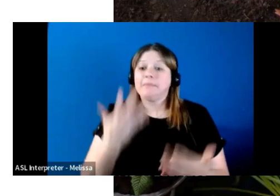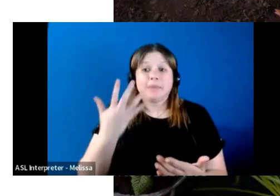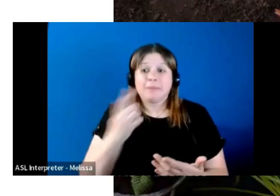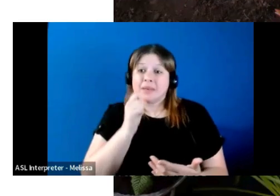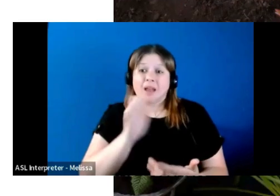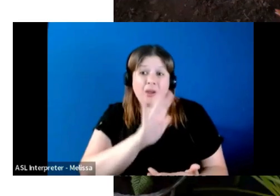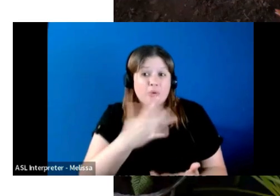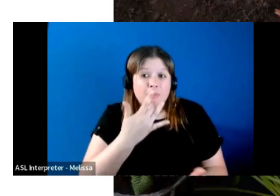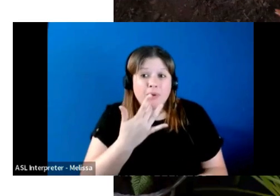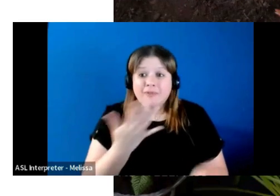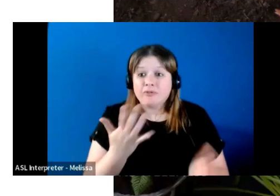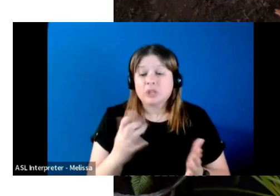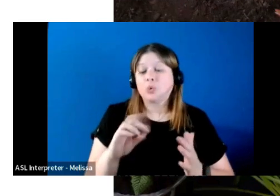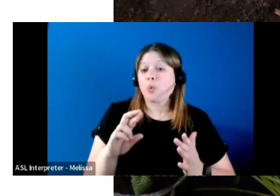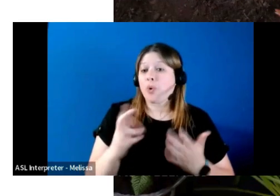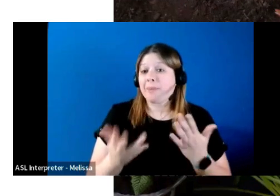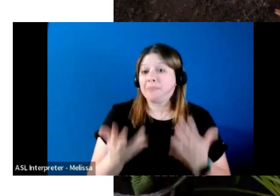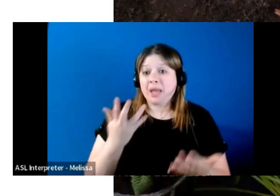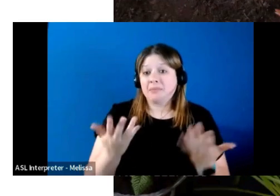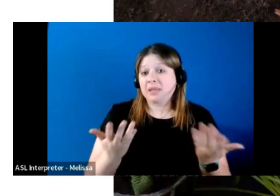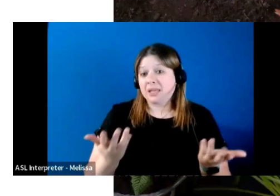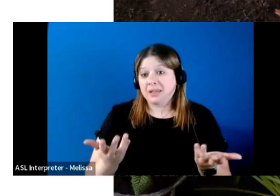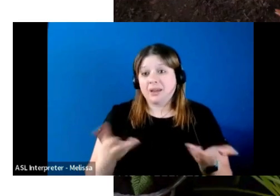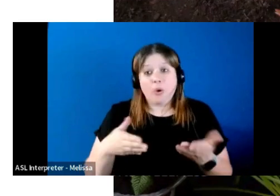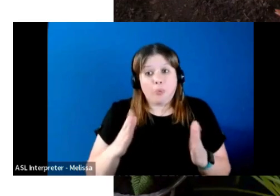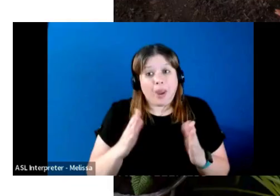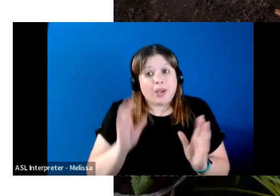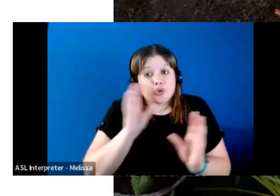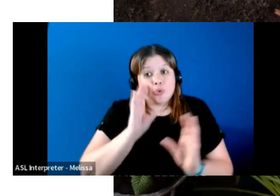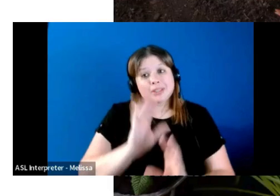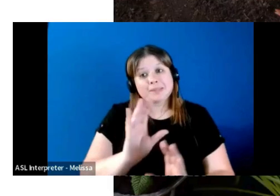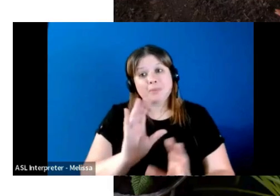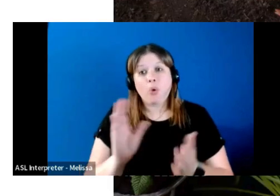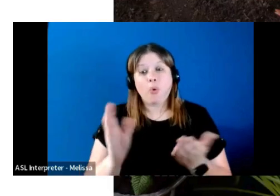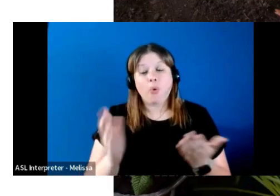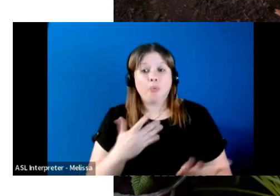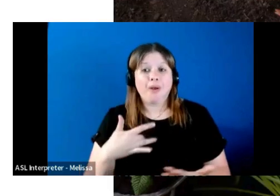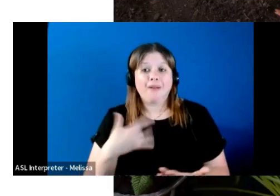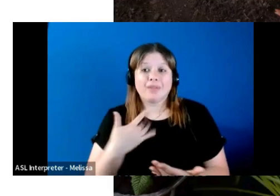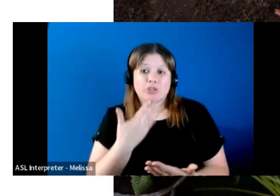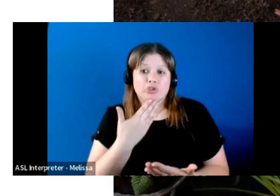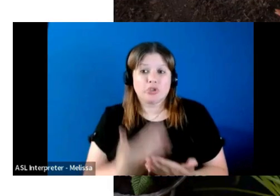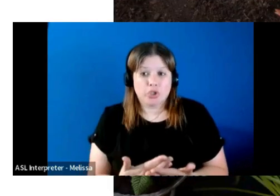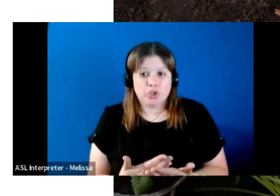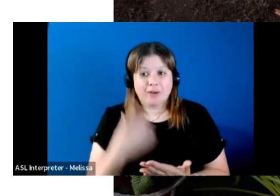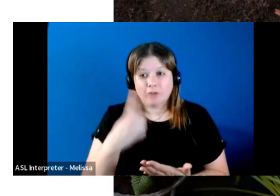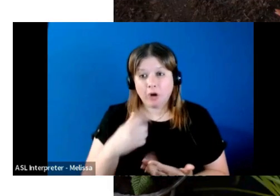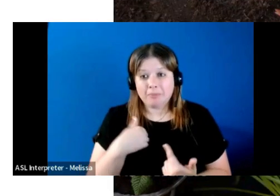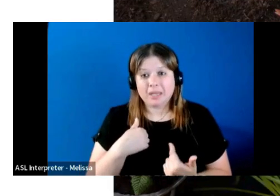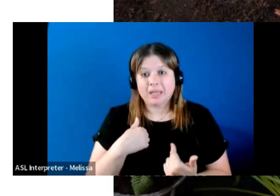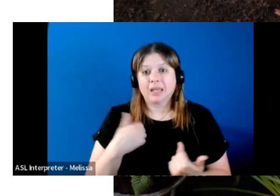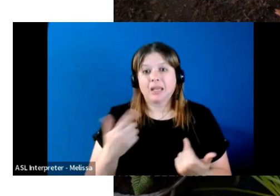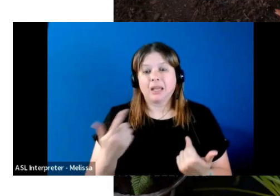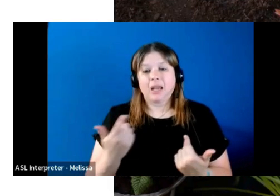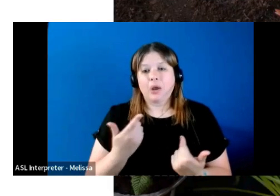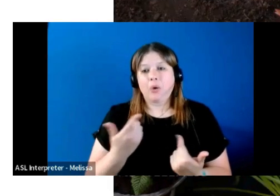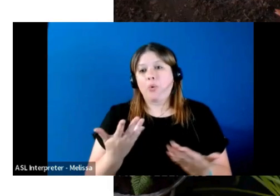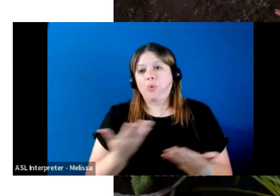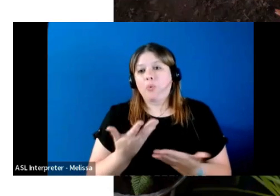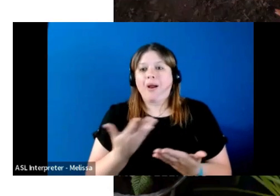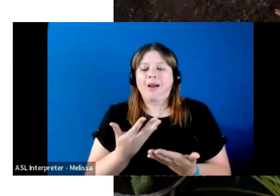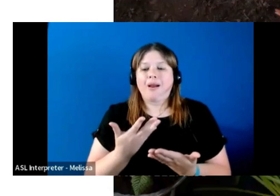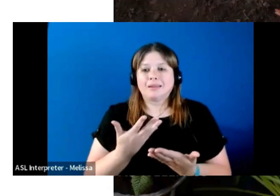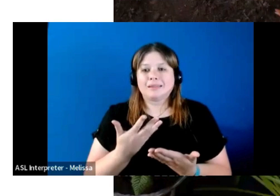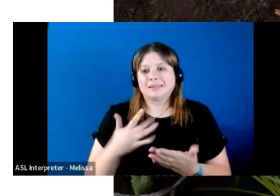tea, or it may be a way to explore what feels good to me, what is appealing to me in